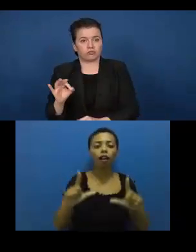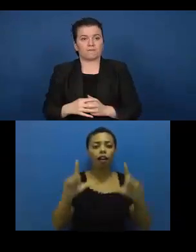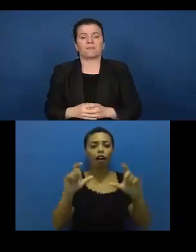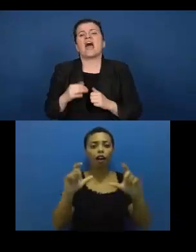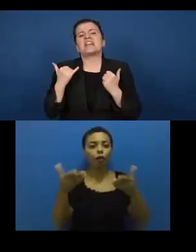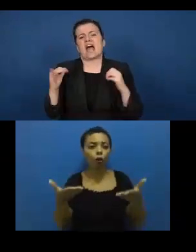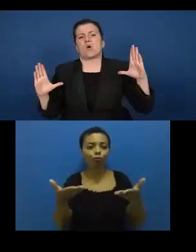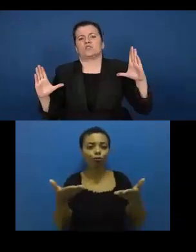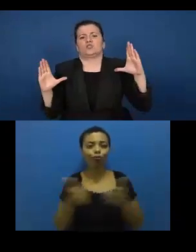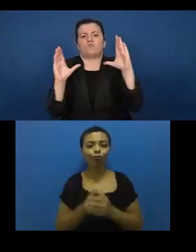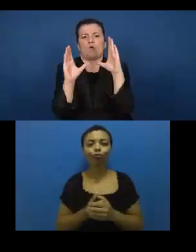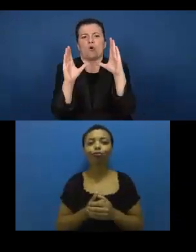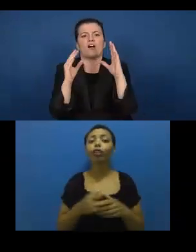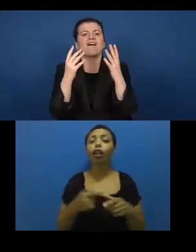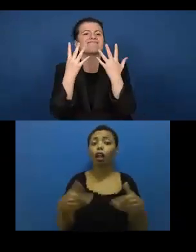9.